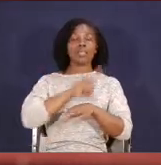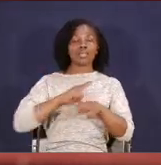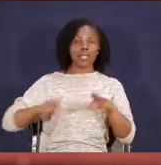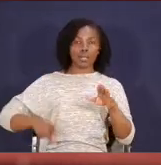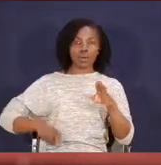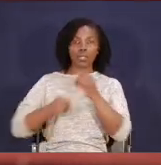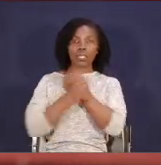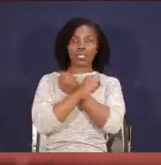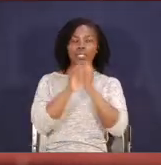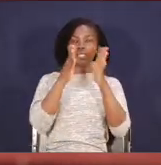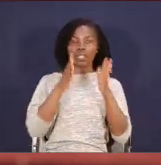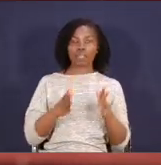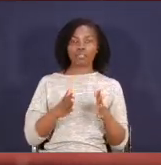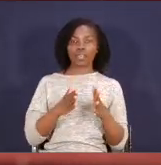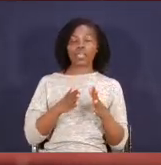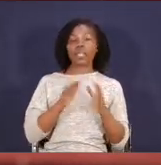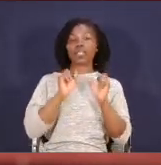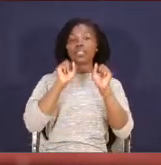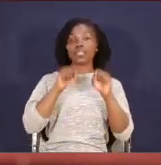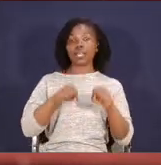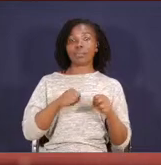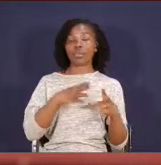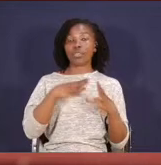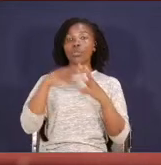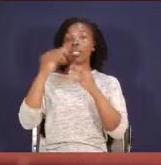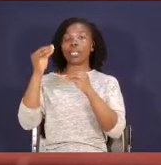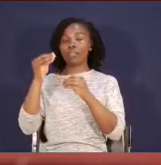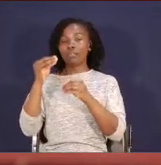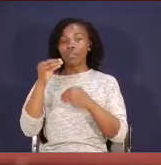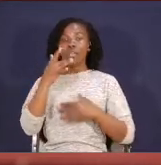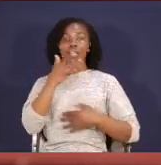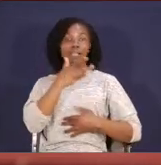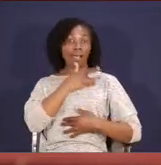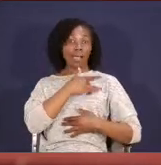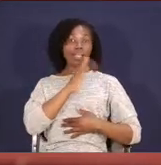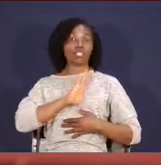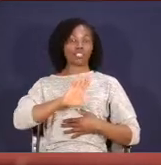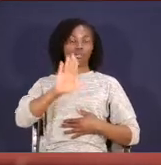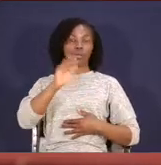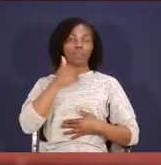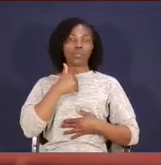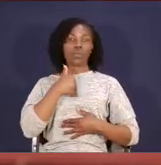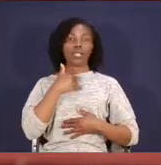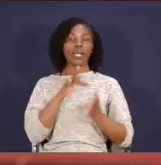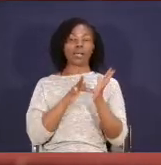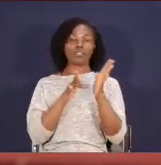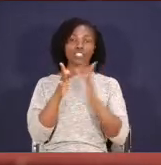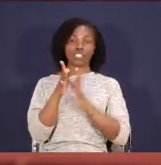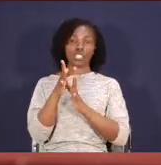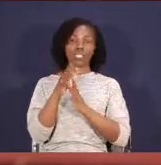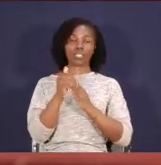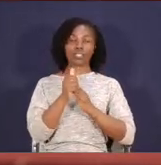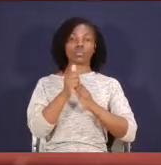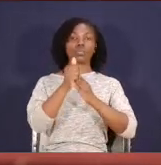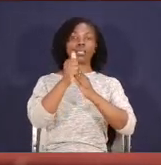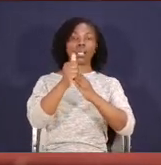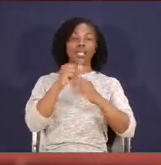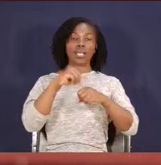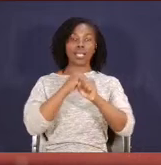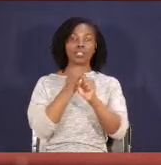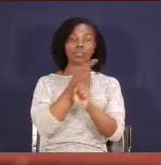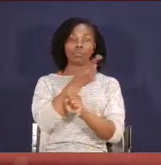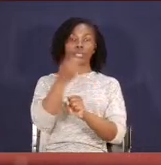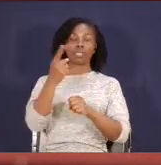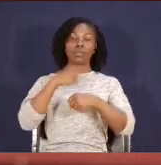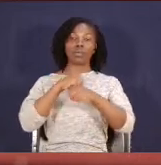a resident God, you know, as Lord in your heart, to guide you into this abundance and to cause you to make a difference,